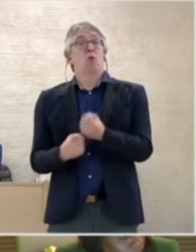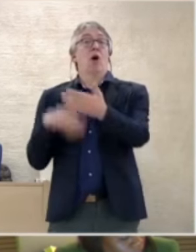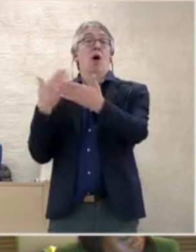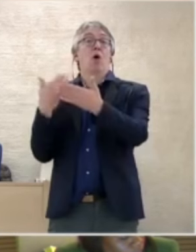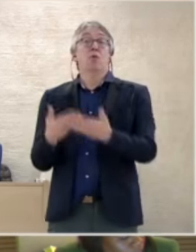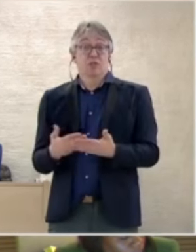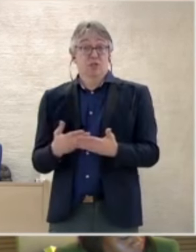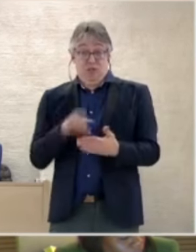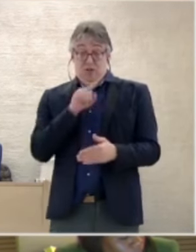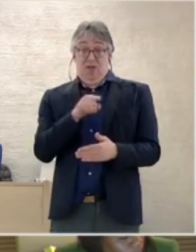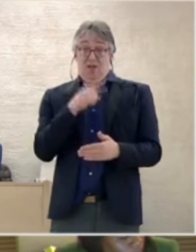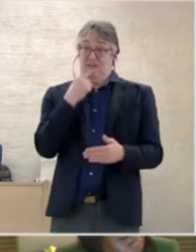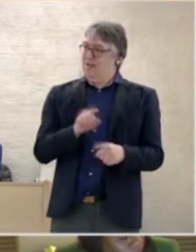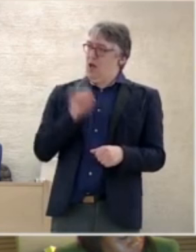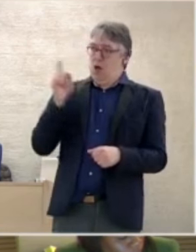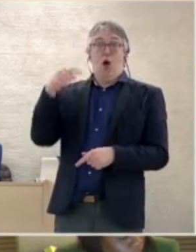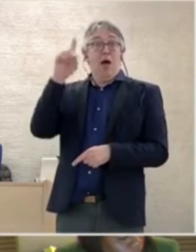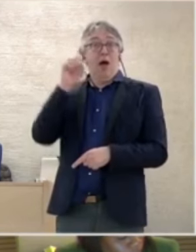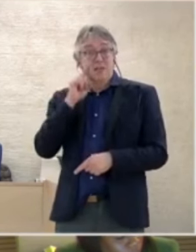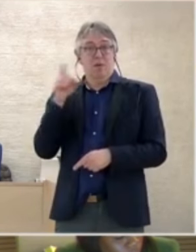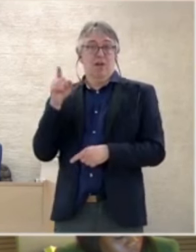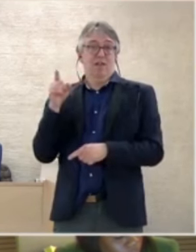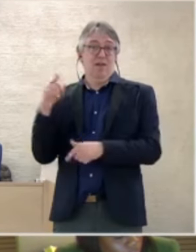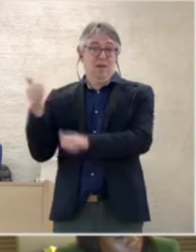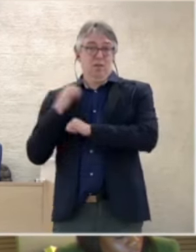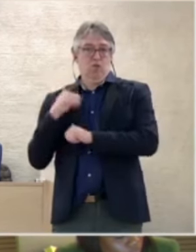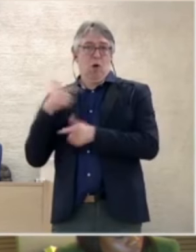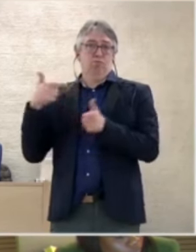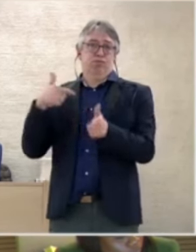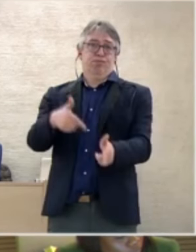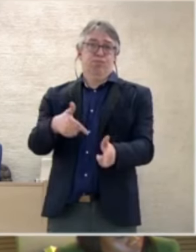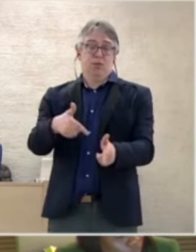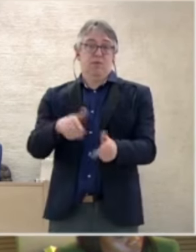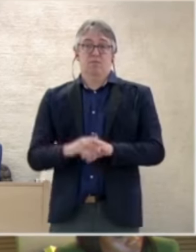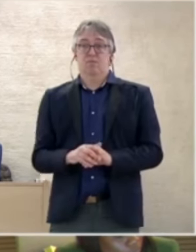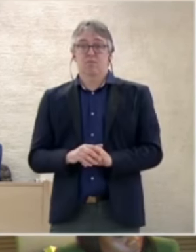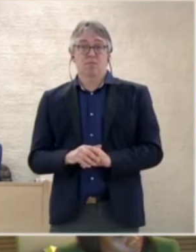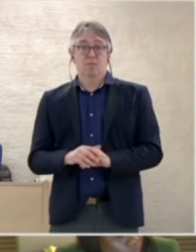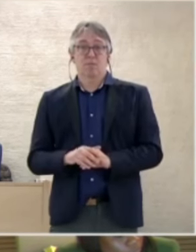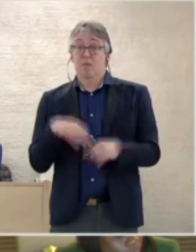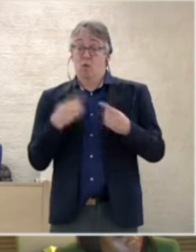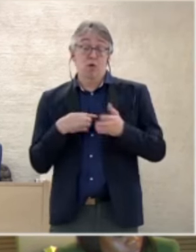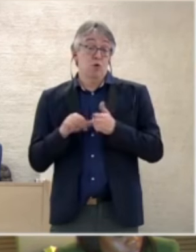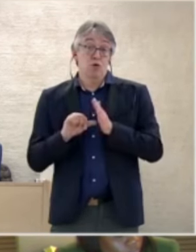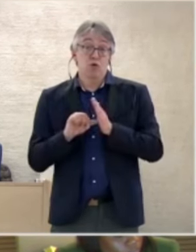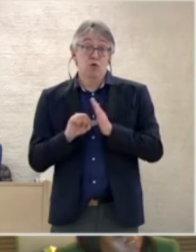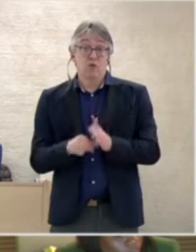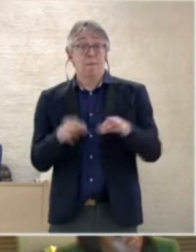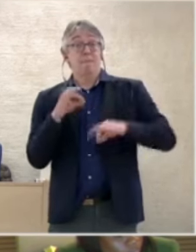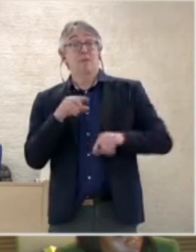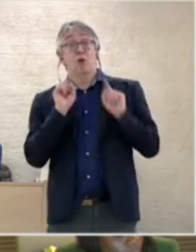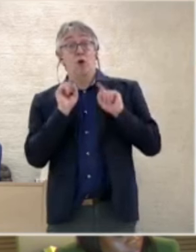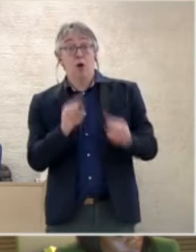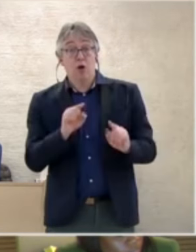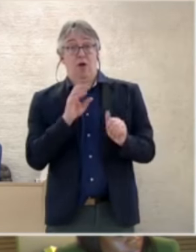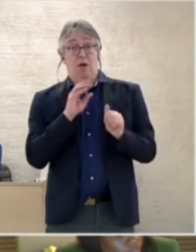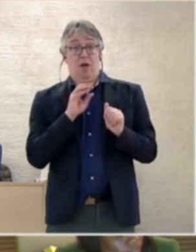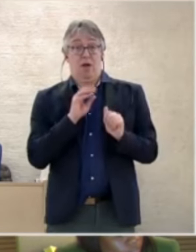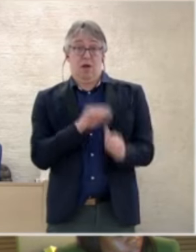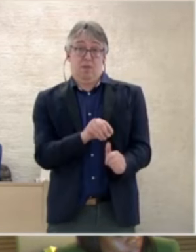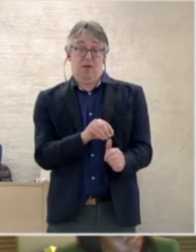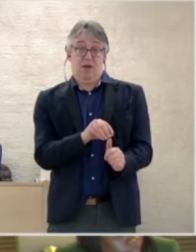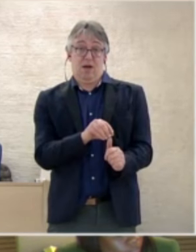forces obstructed the flight of or fired on Azerbaijani civilians. We are deeply distressed that the Ministry of Armenia has linked